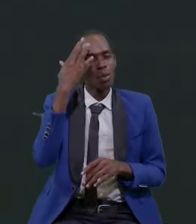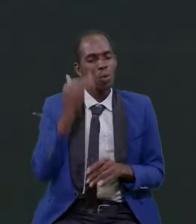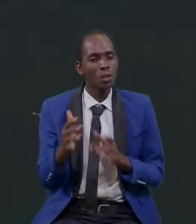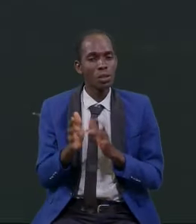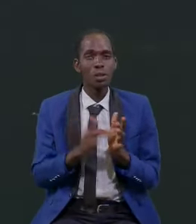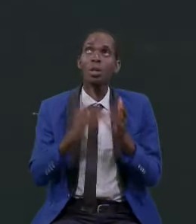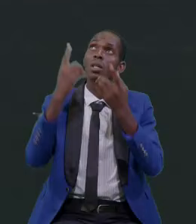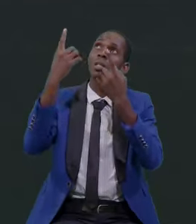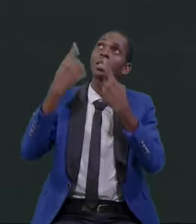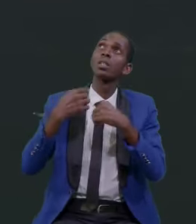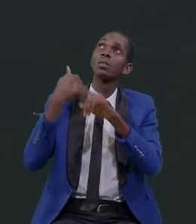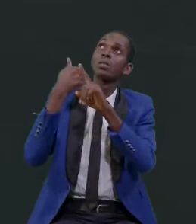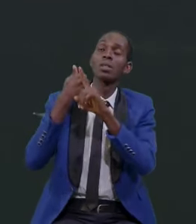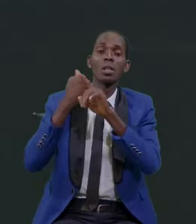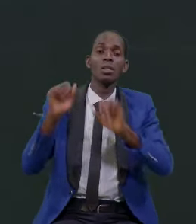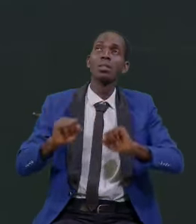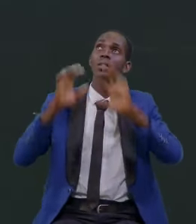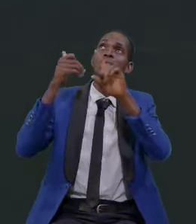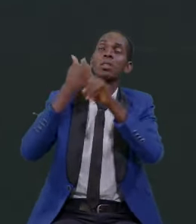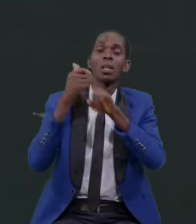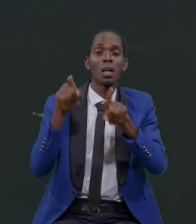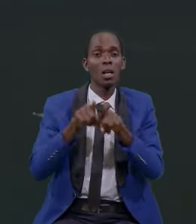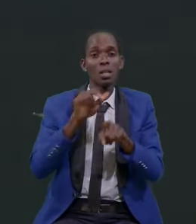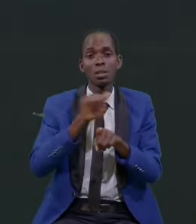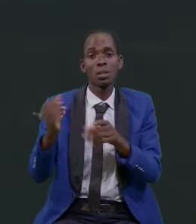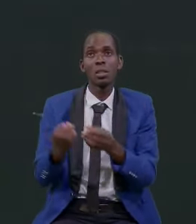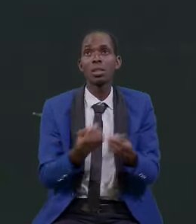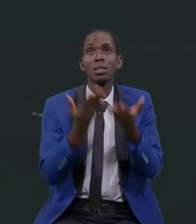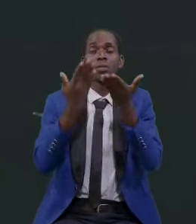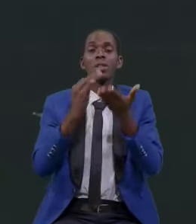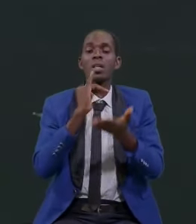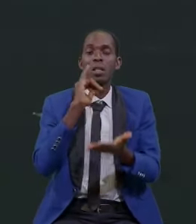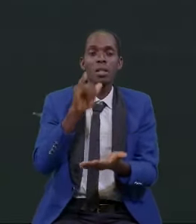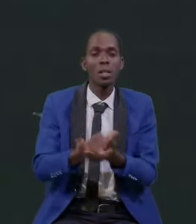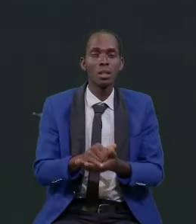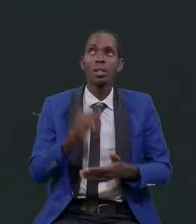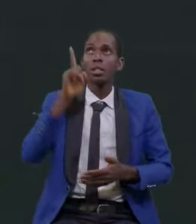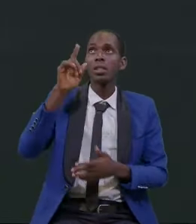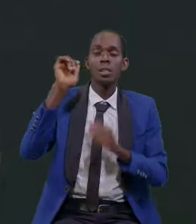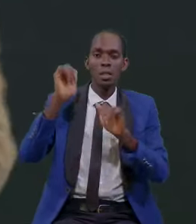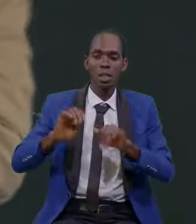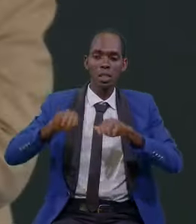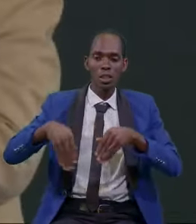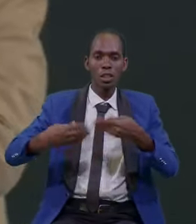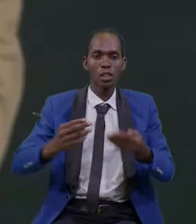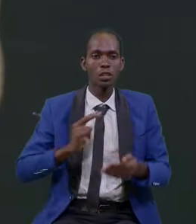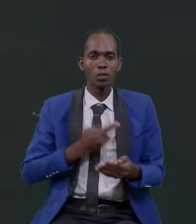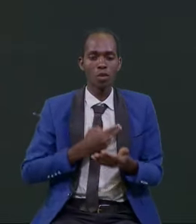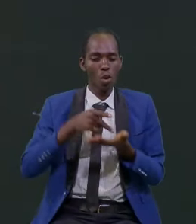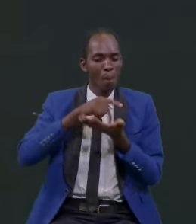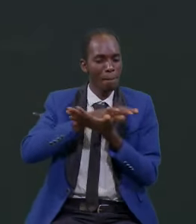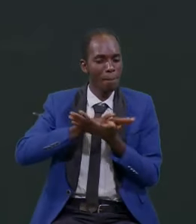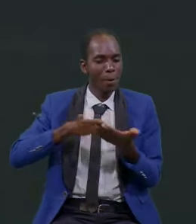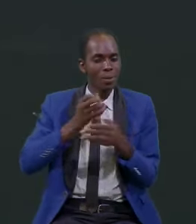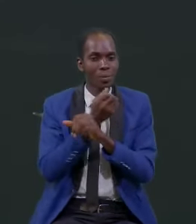an offering is so that he will give us secured salvation and give us